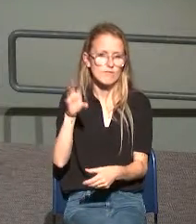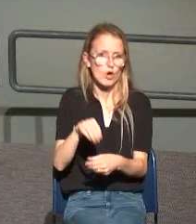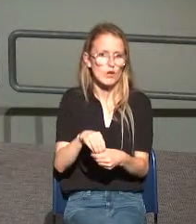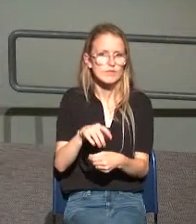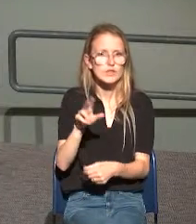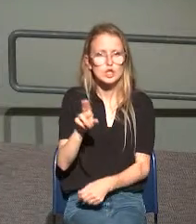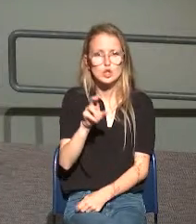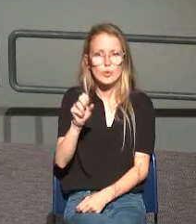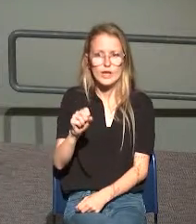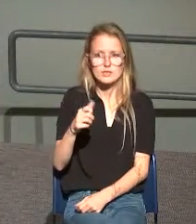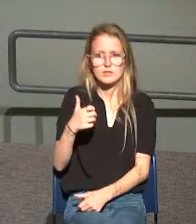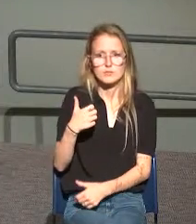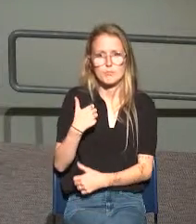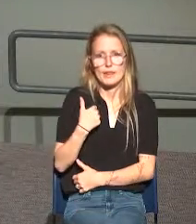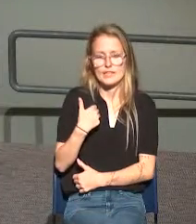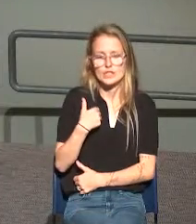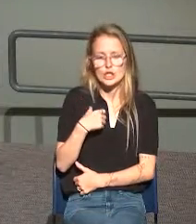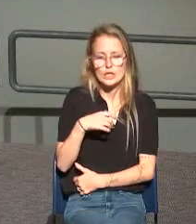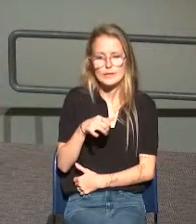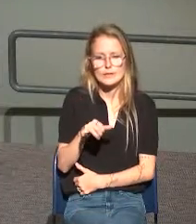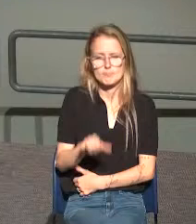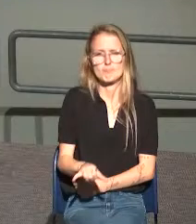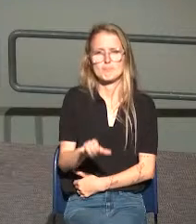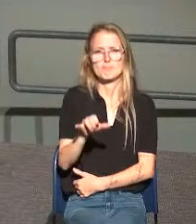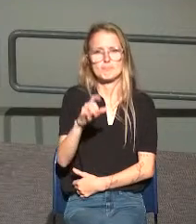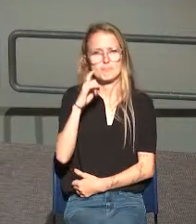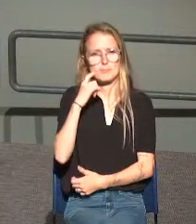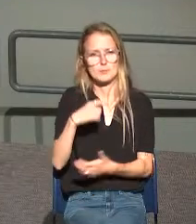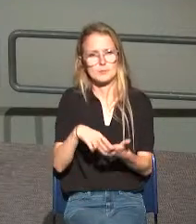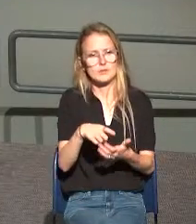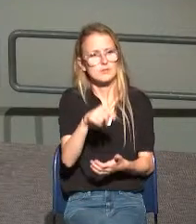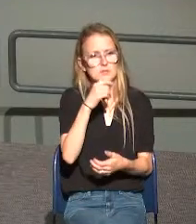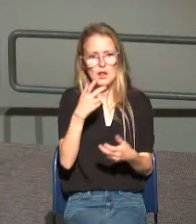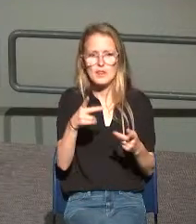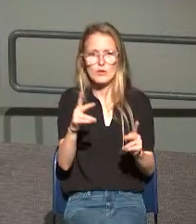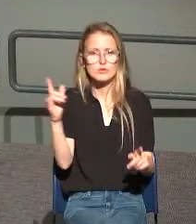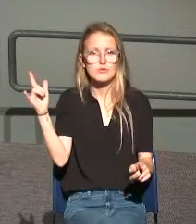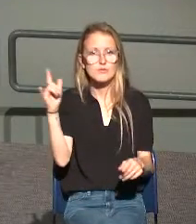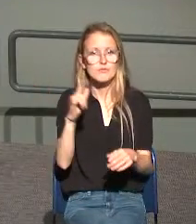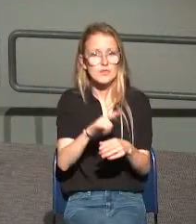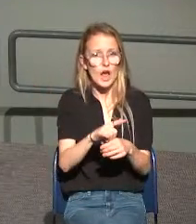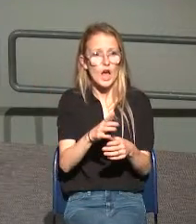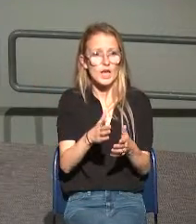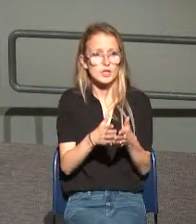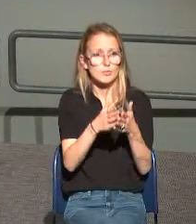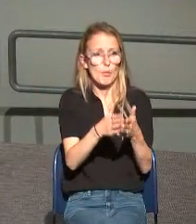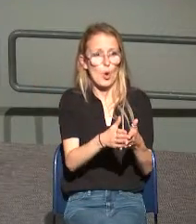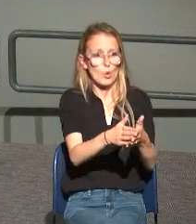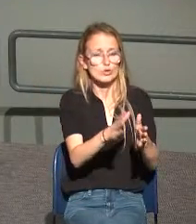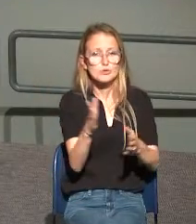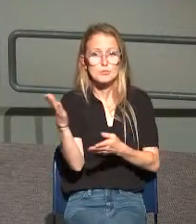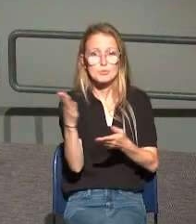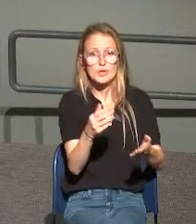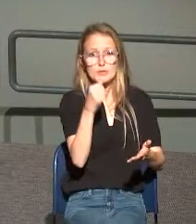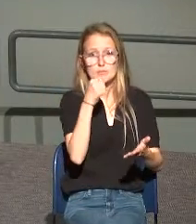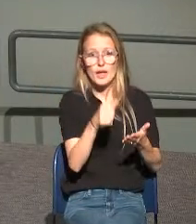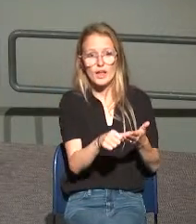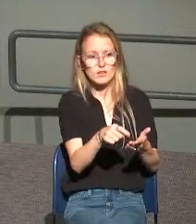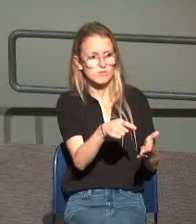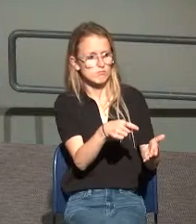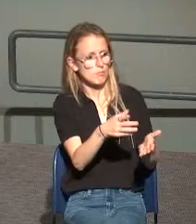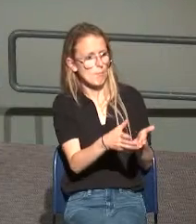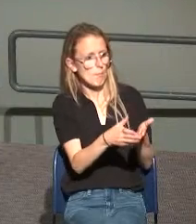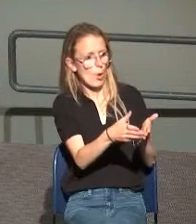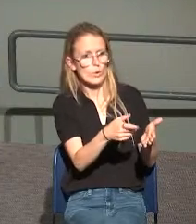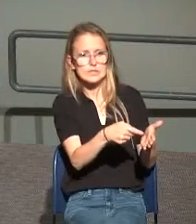military, discovered that she was not allowed to fly out to a ship to deliver the mail because, well, ships are combat vessels. She couldn't